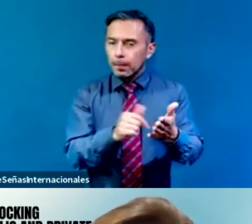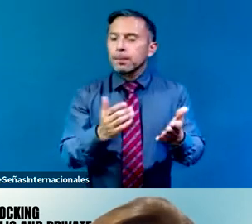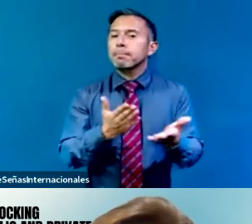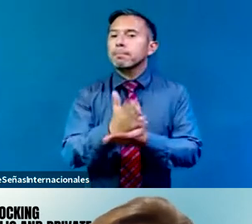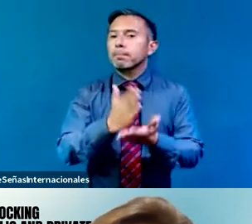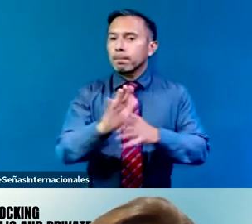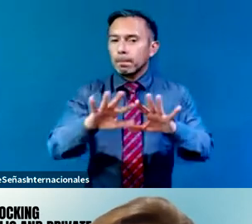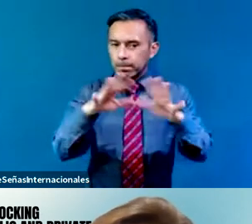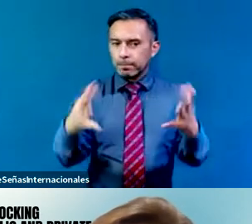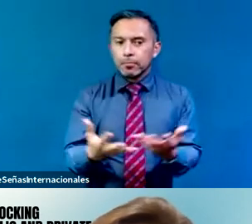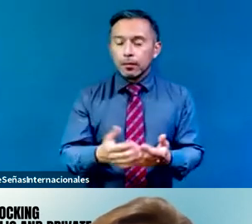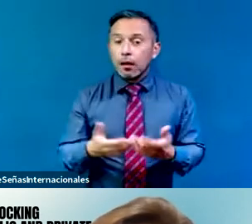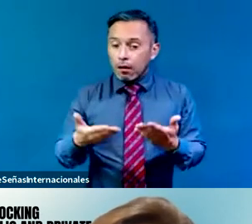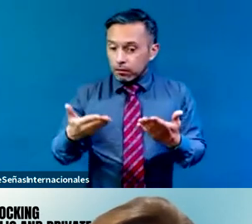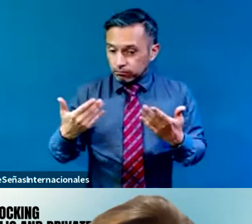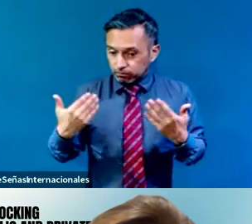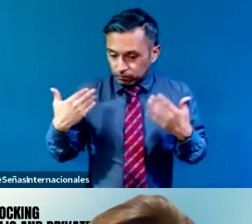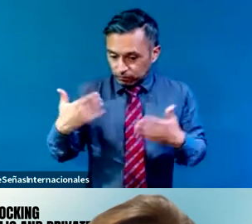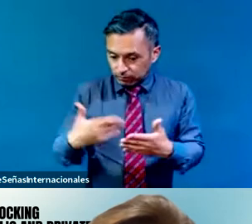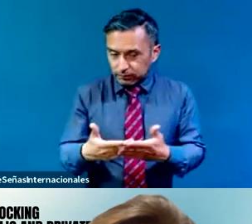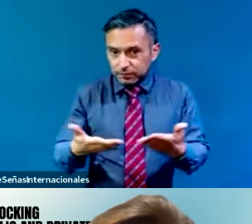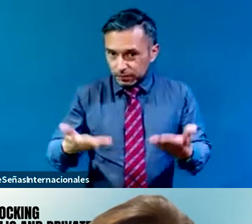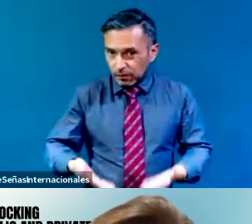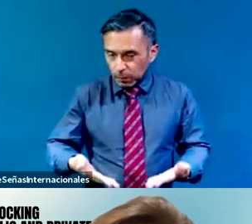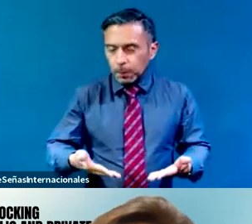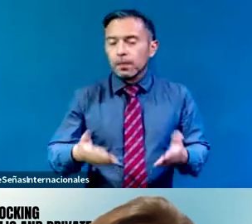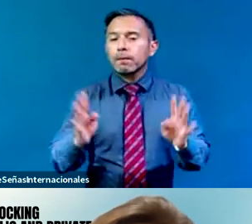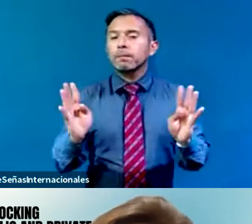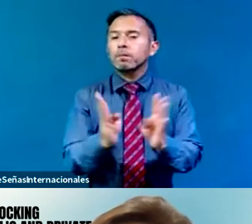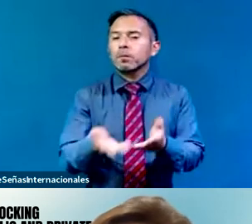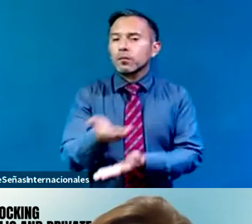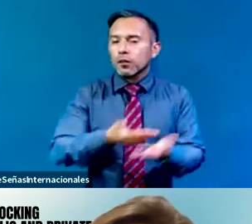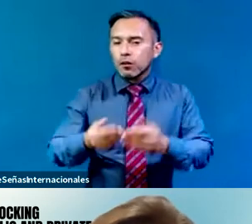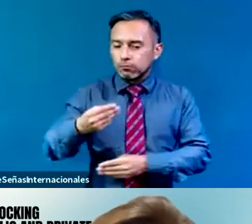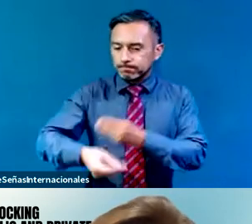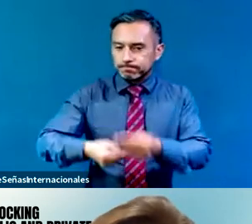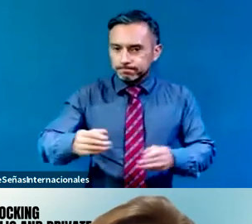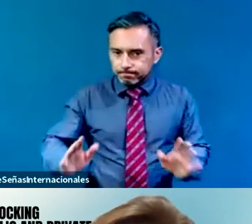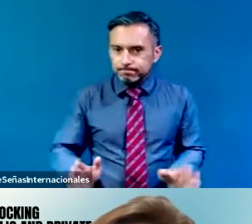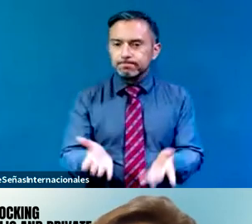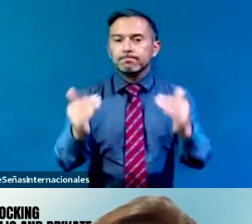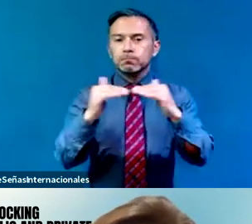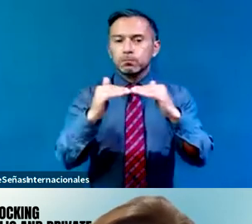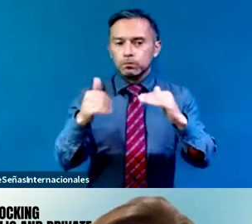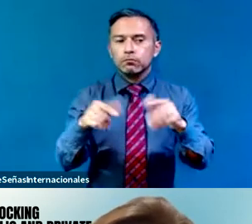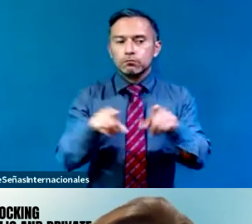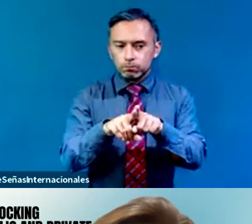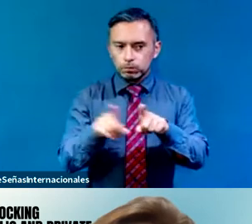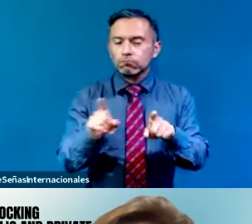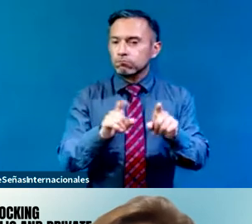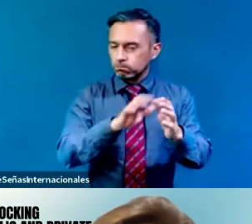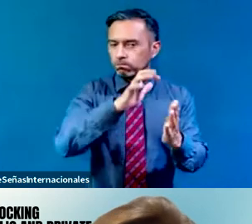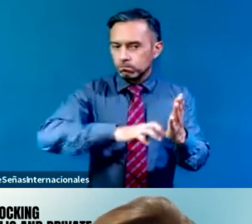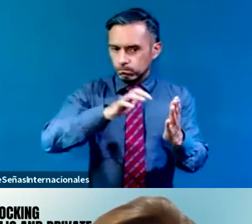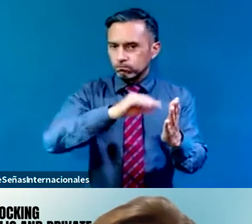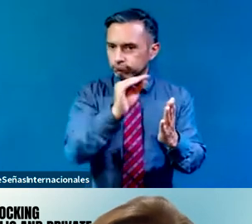is drafting similarly a new declaration. The UDHR drafted the blueprint for